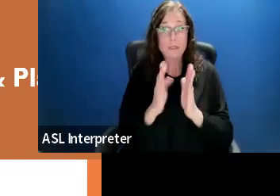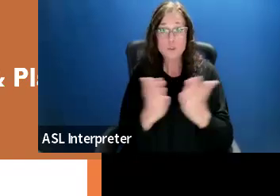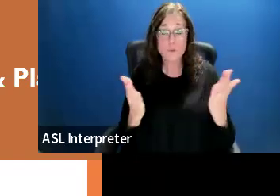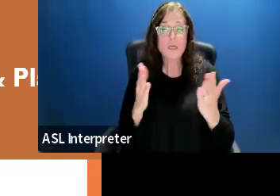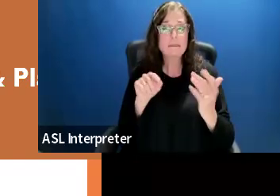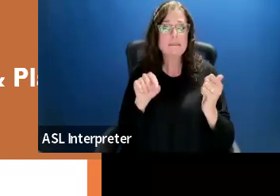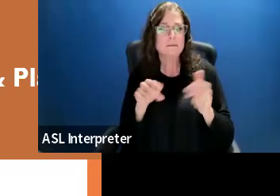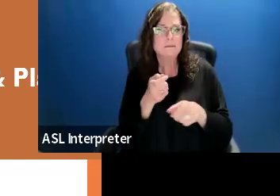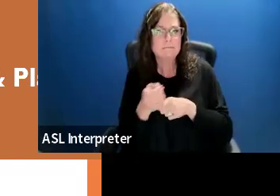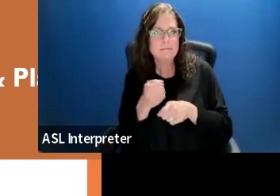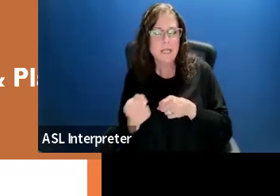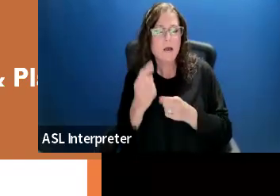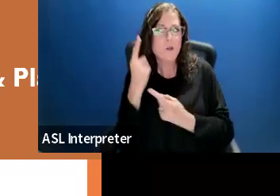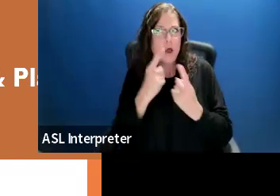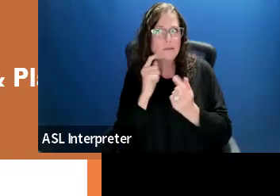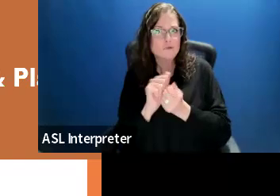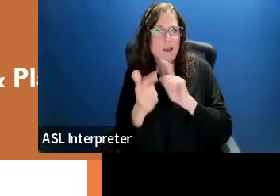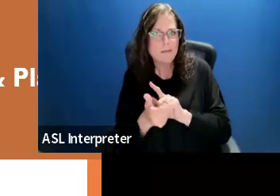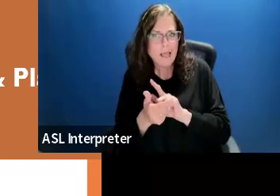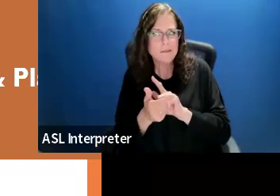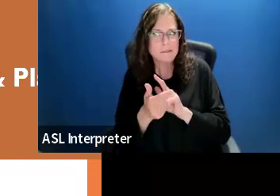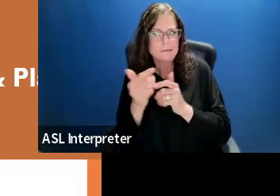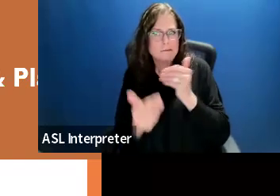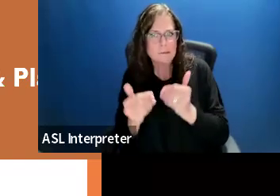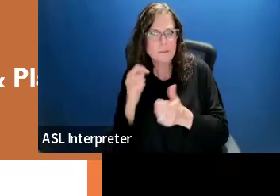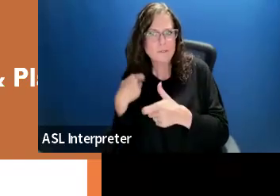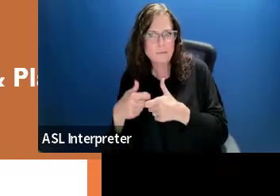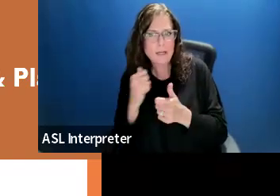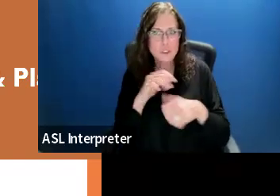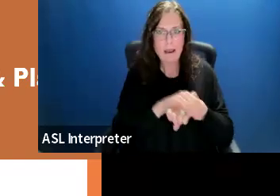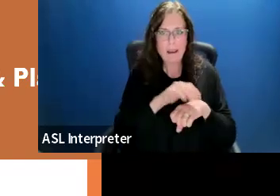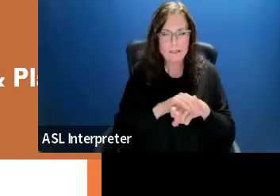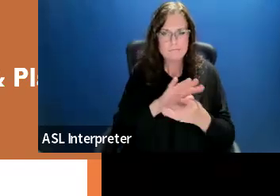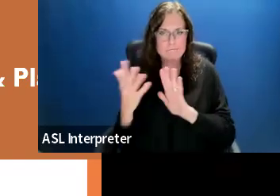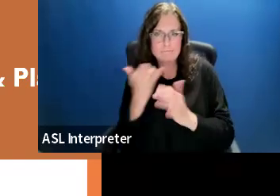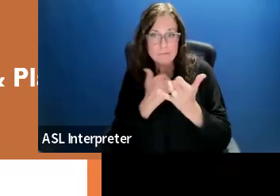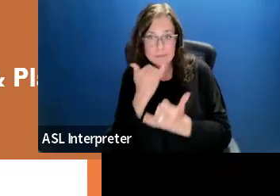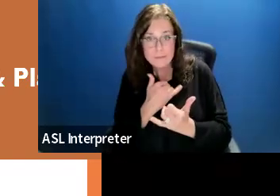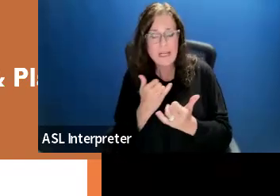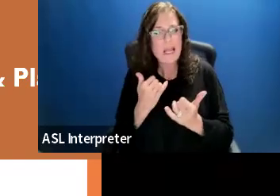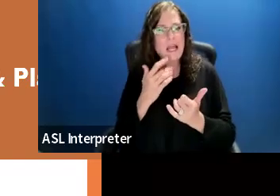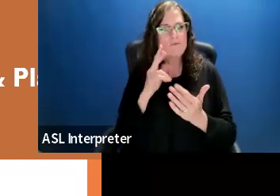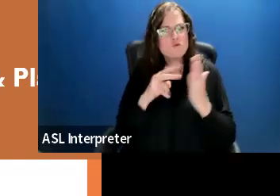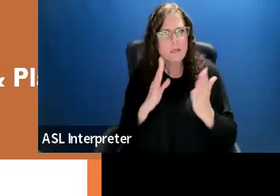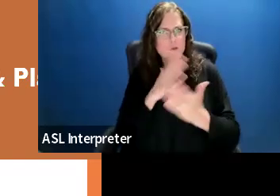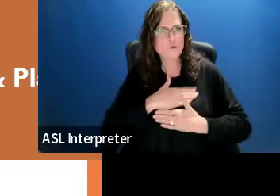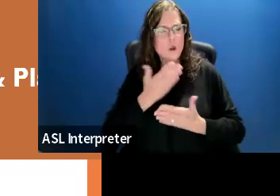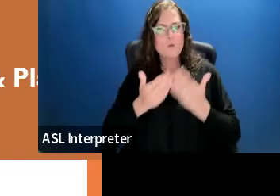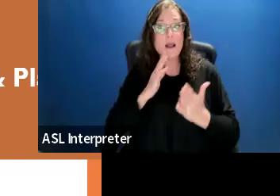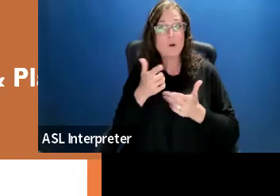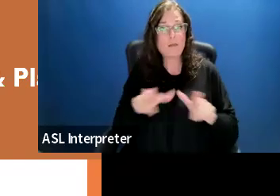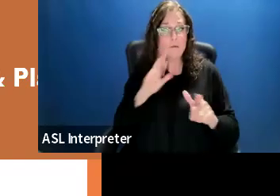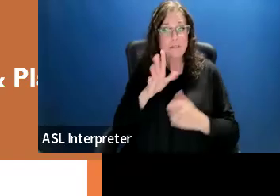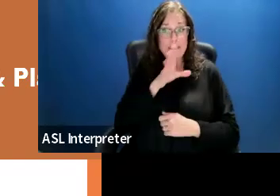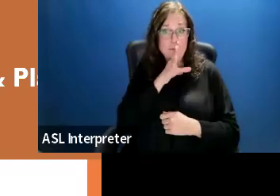pokes gentle fun at what's lost in translation between Spanish and English, and has enough silliness for readers to enjoy in whatever language they